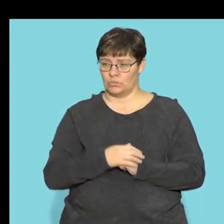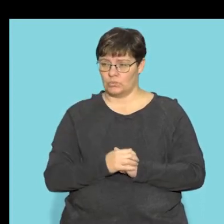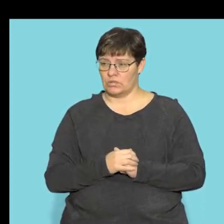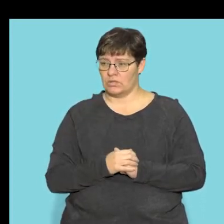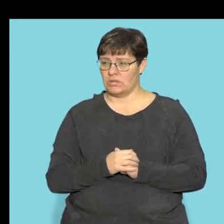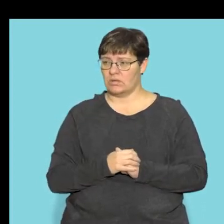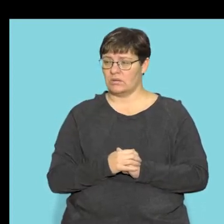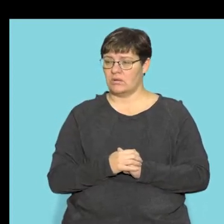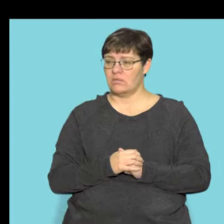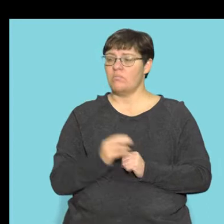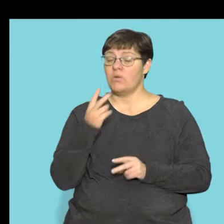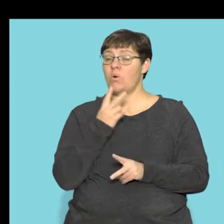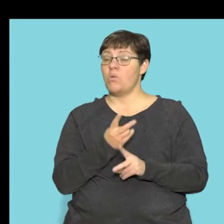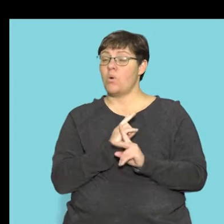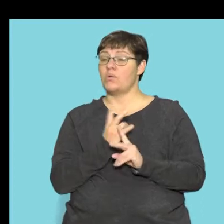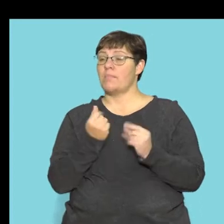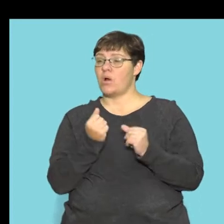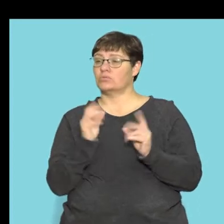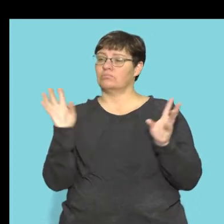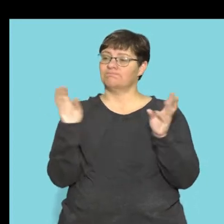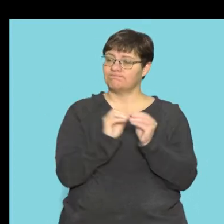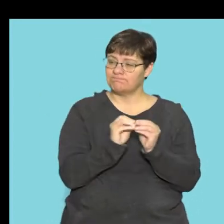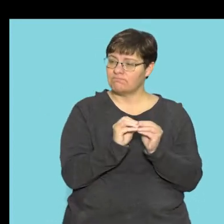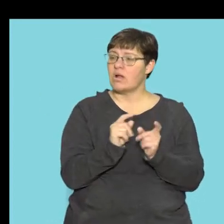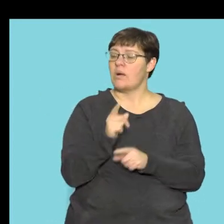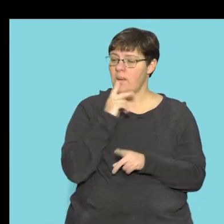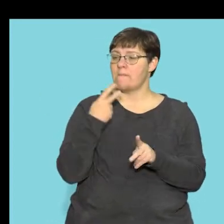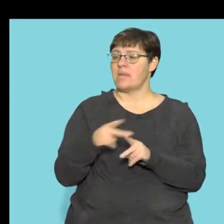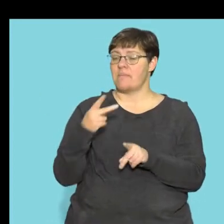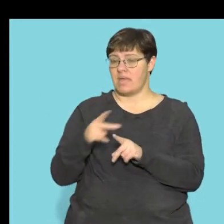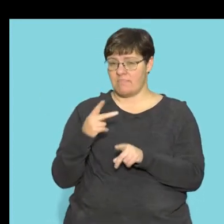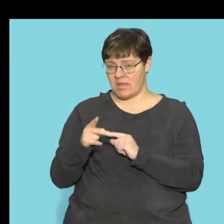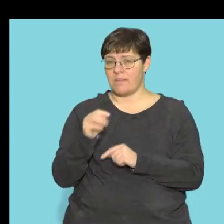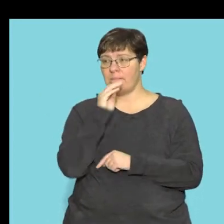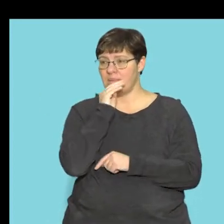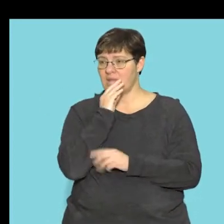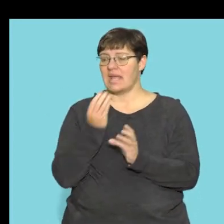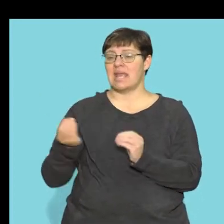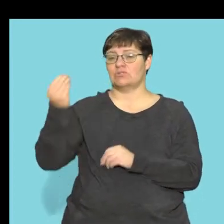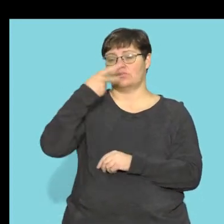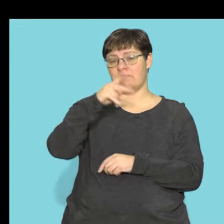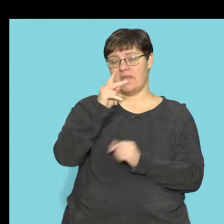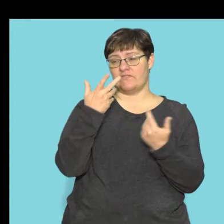1,802, right? So you can use the loan amount and the total amount repaid for the loan to calculate